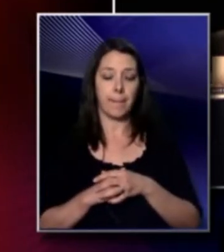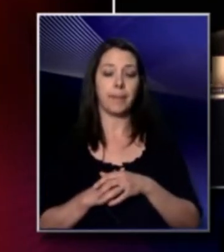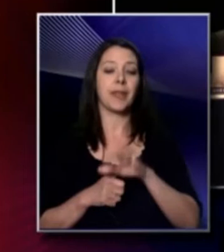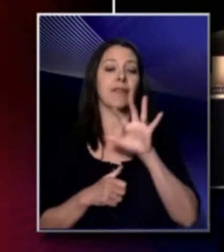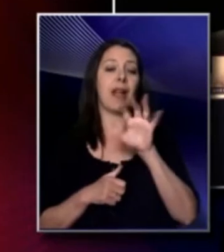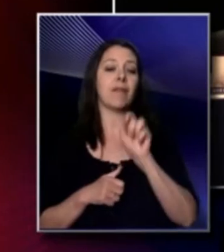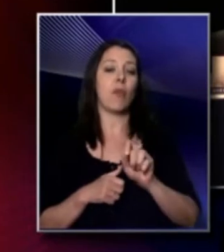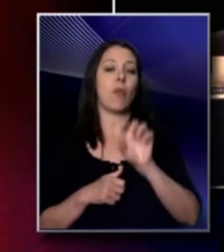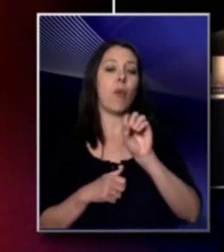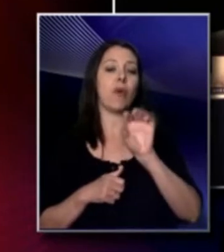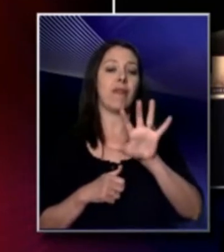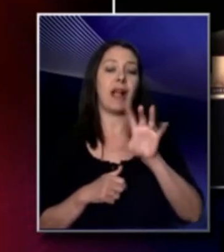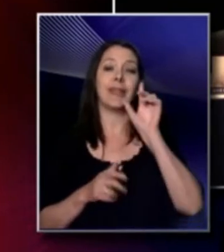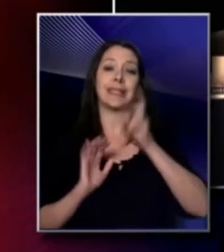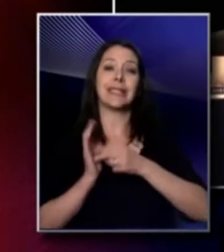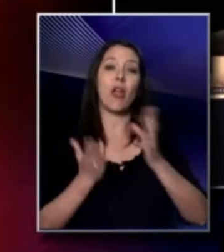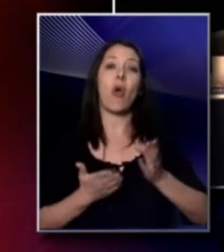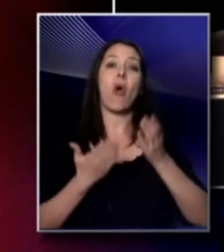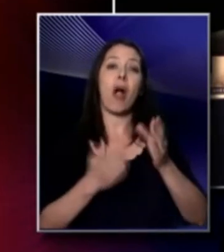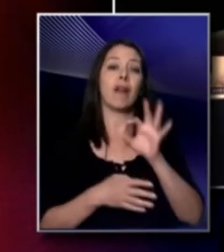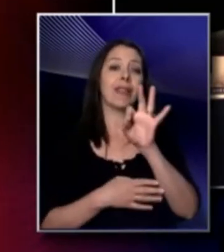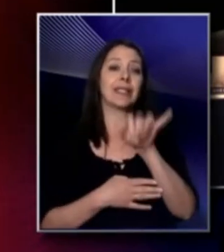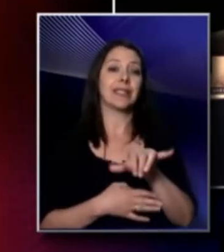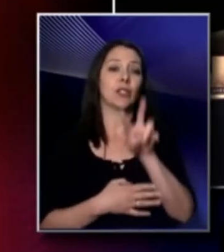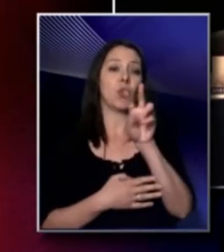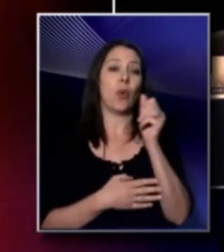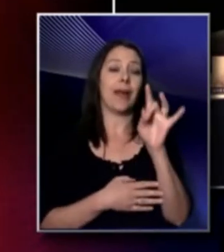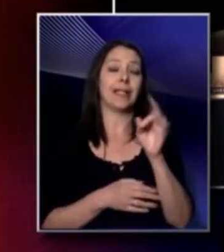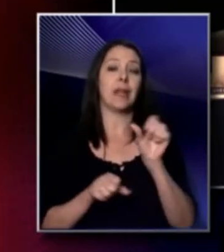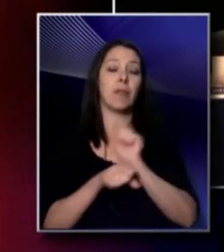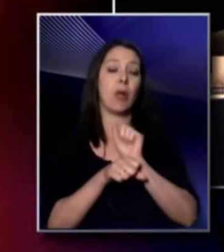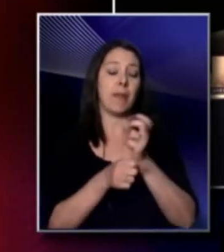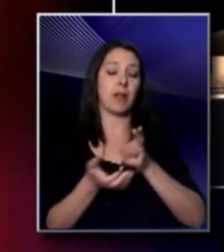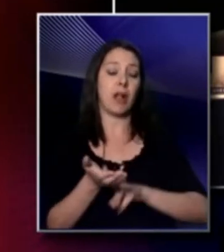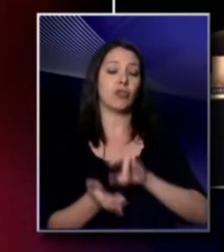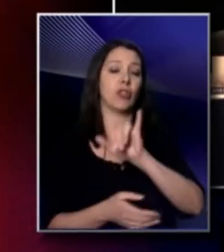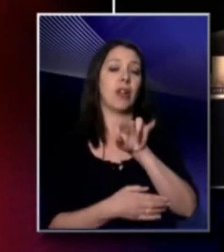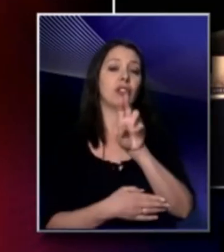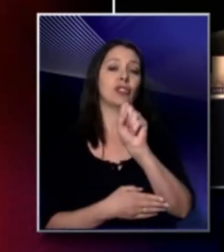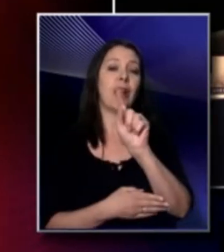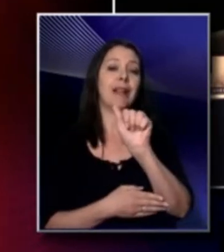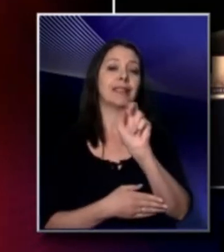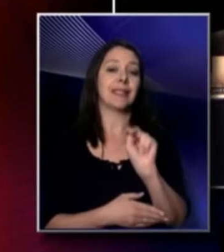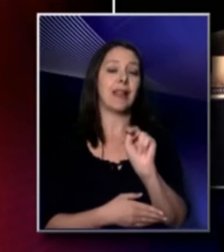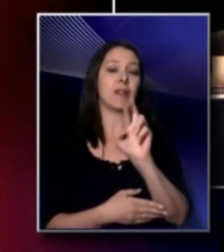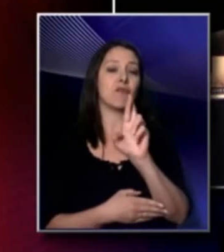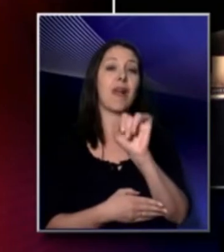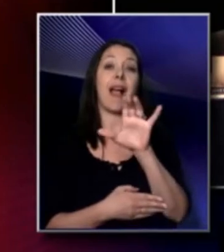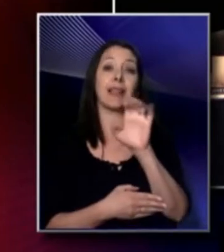5.05, intent to offer fiscal year 2018 employment contract to Justin Rice.